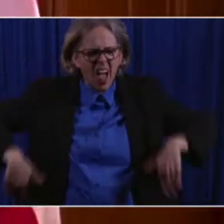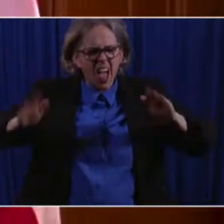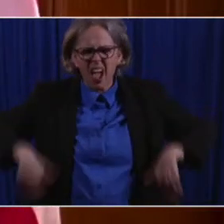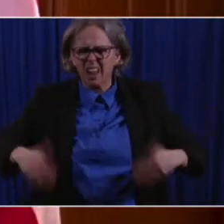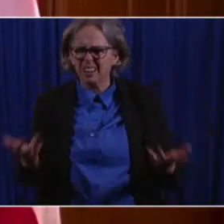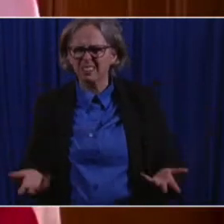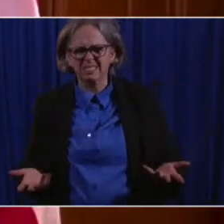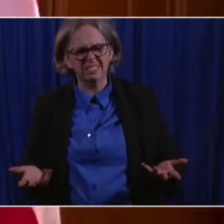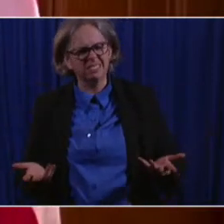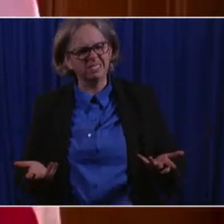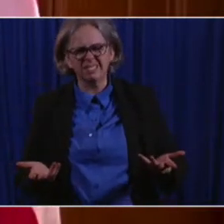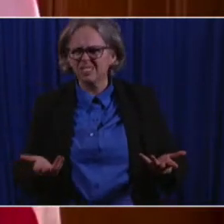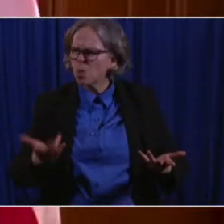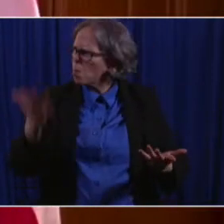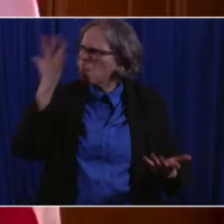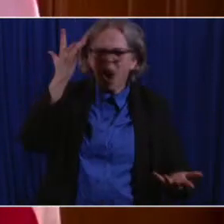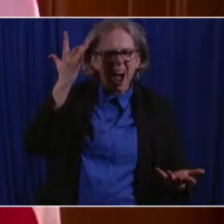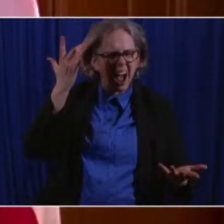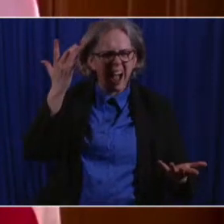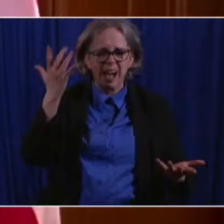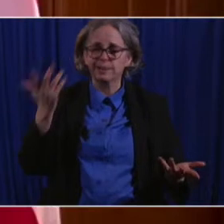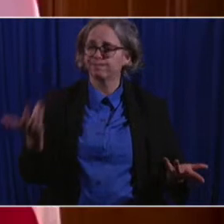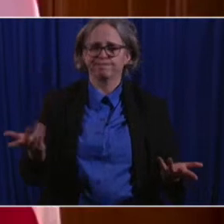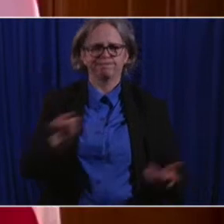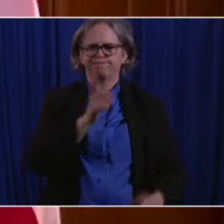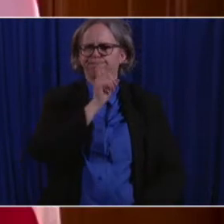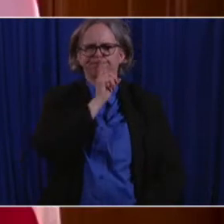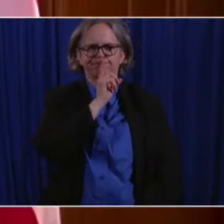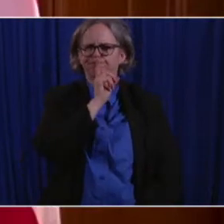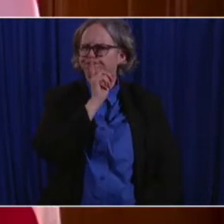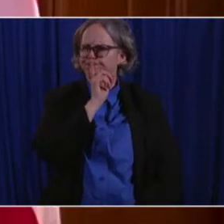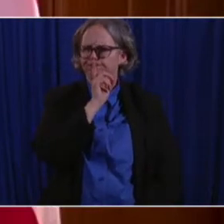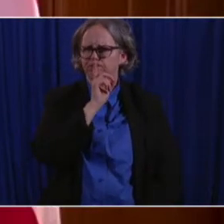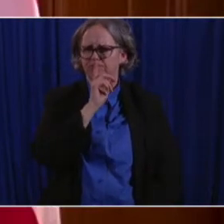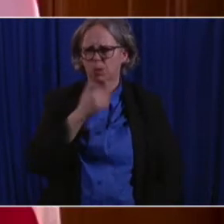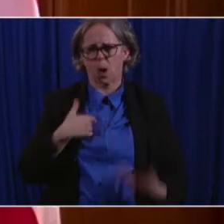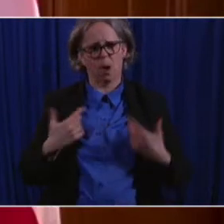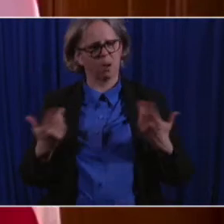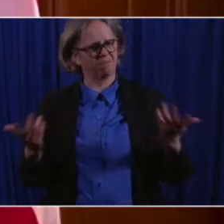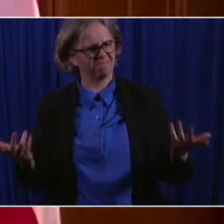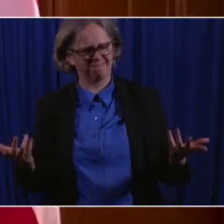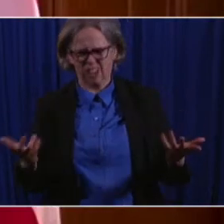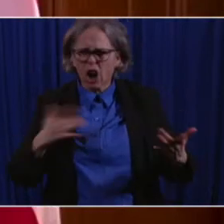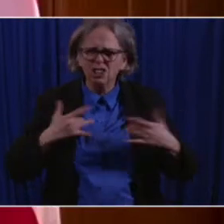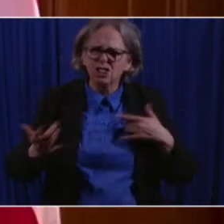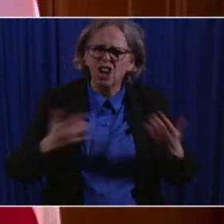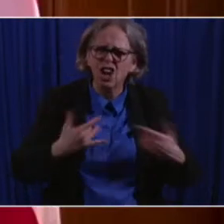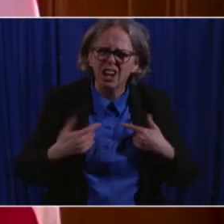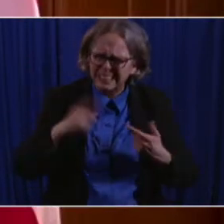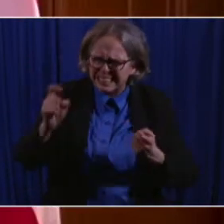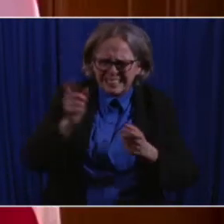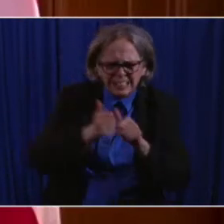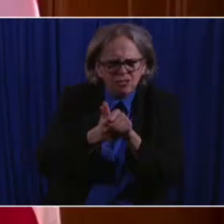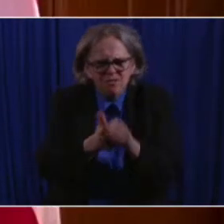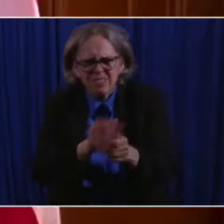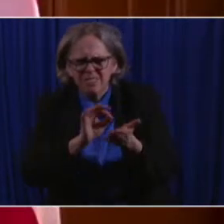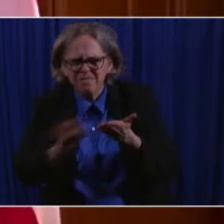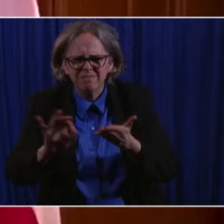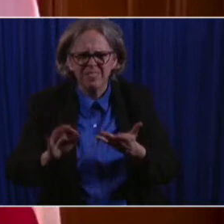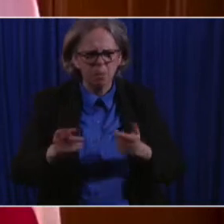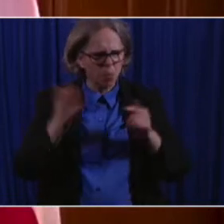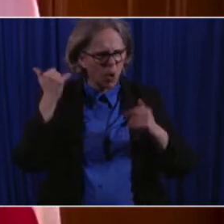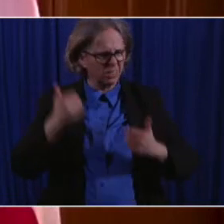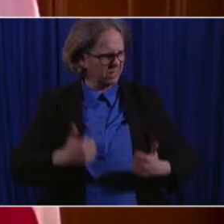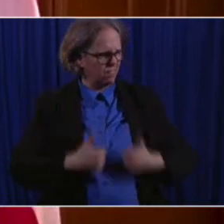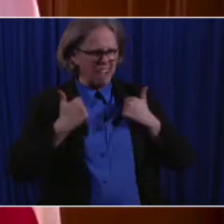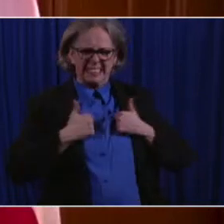but we don't know that. And what our fear is that people in the nursing home are not being protected as well